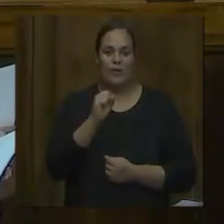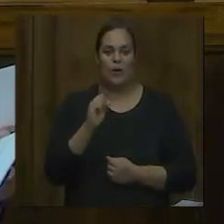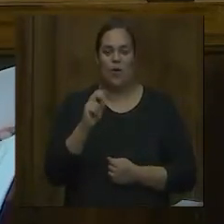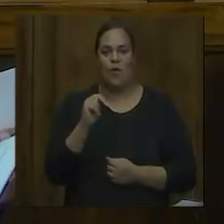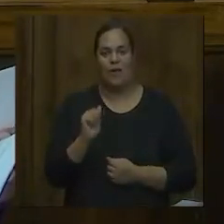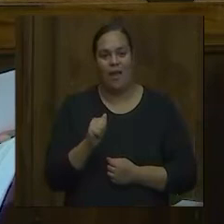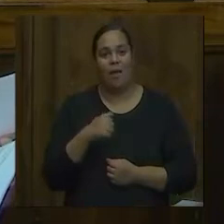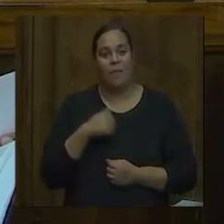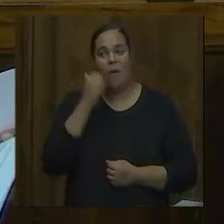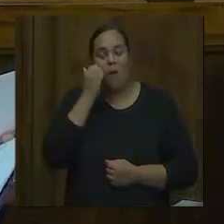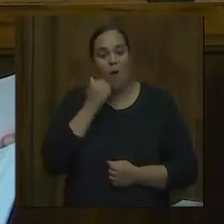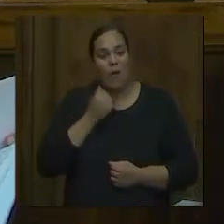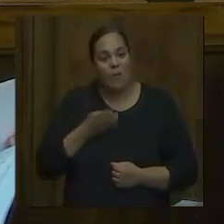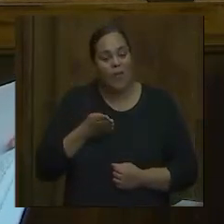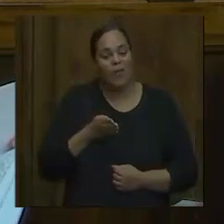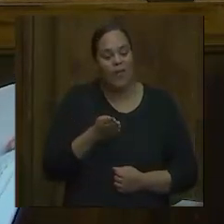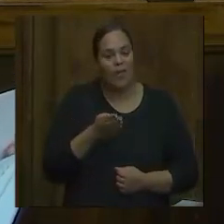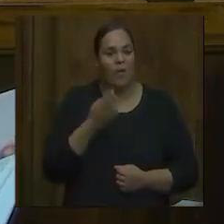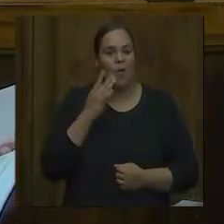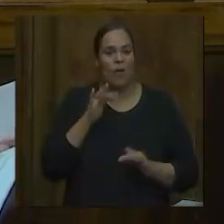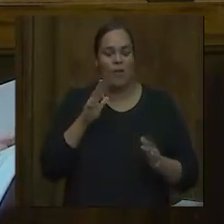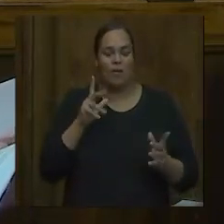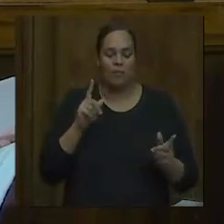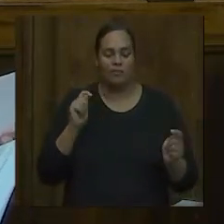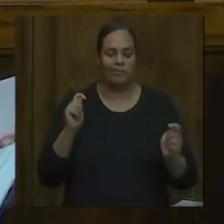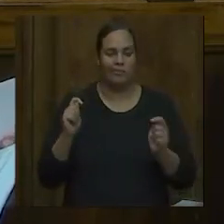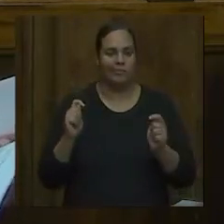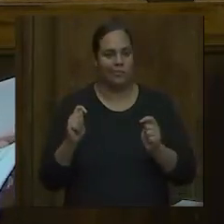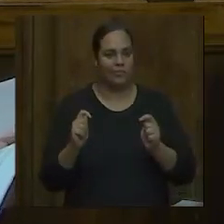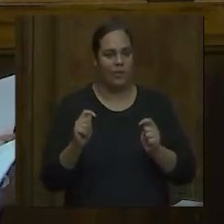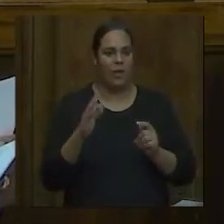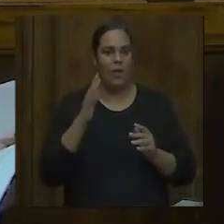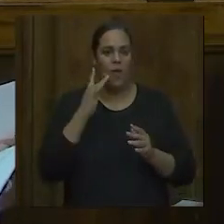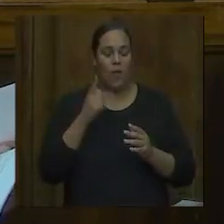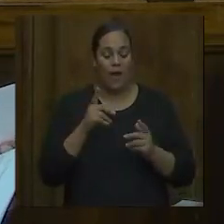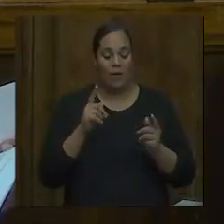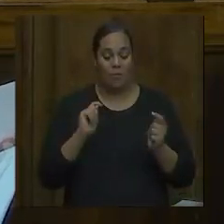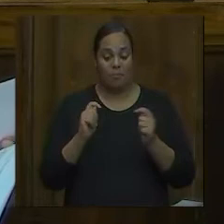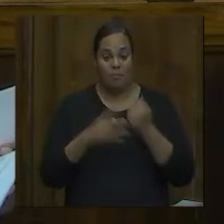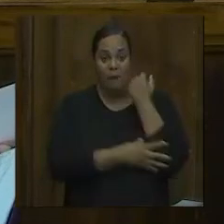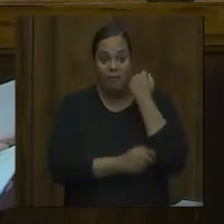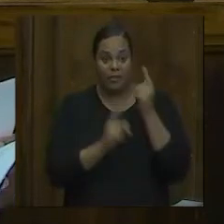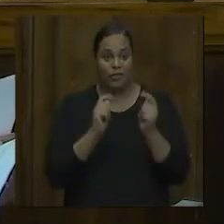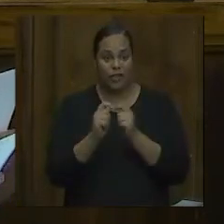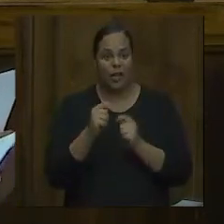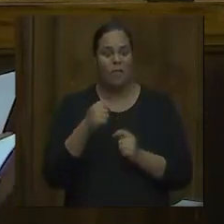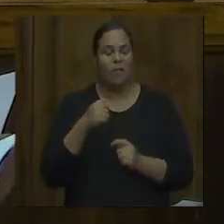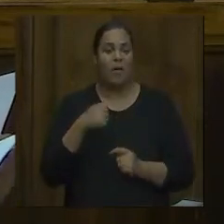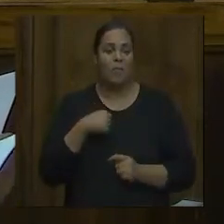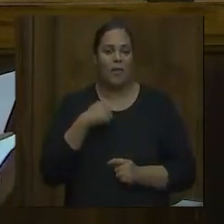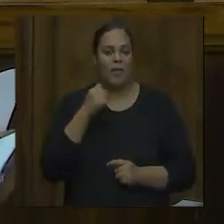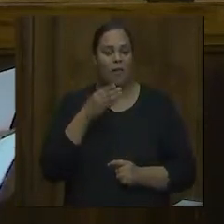the people start to turn it around. When they triumph over poverty, I want to be